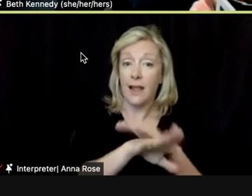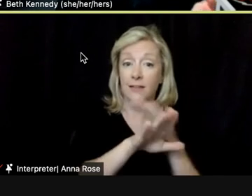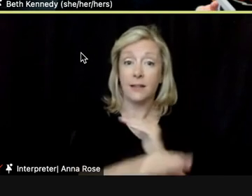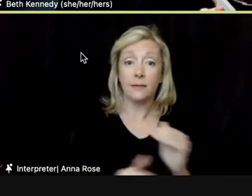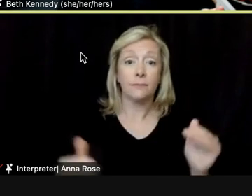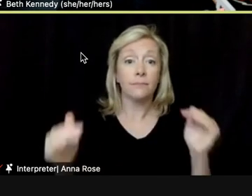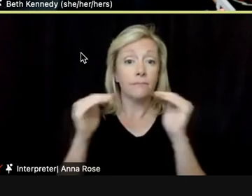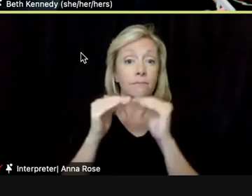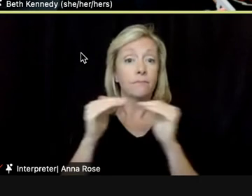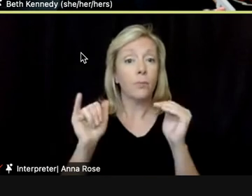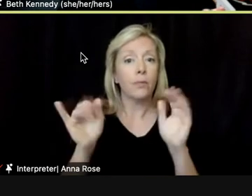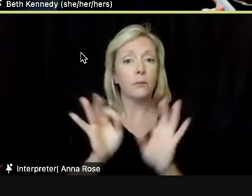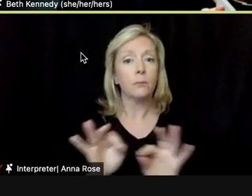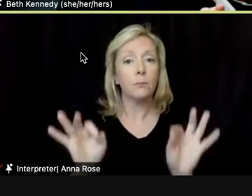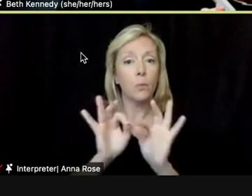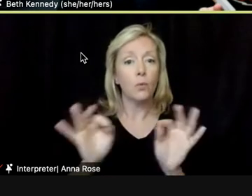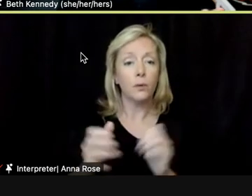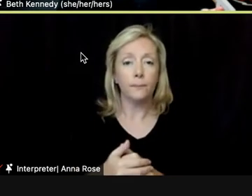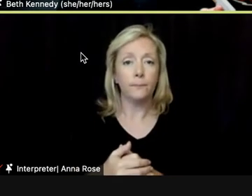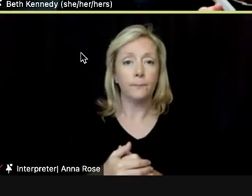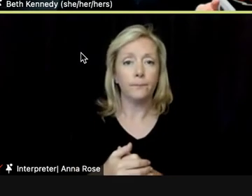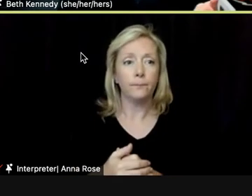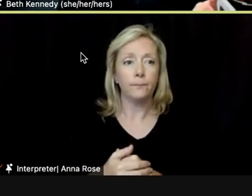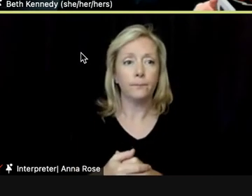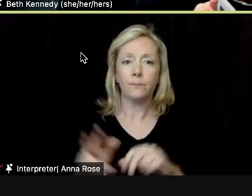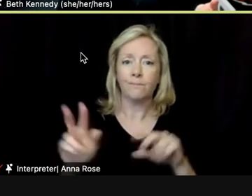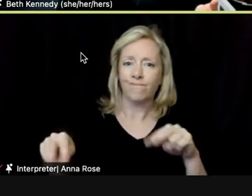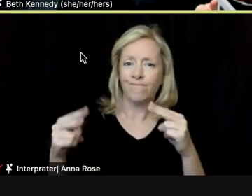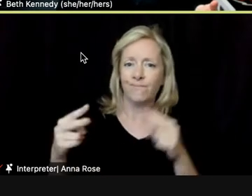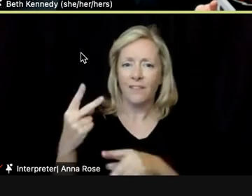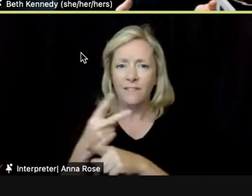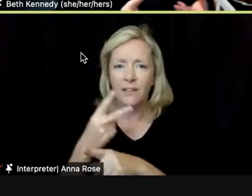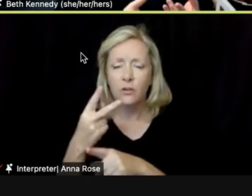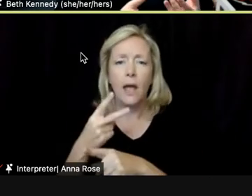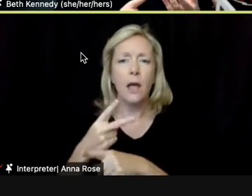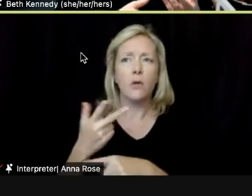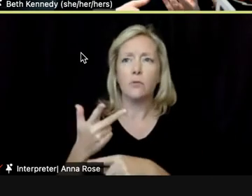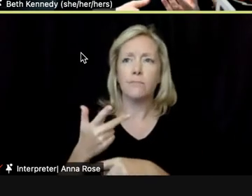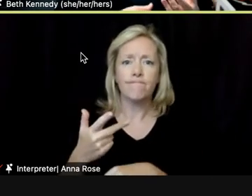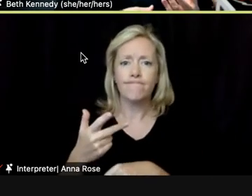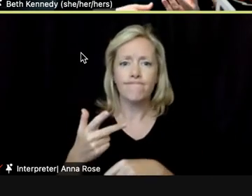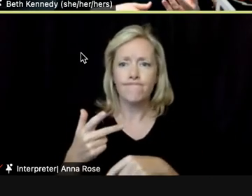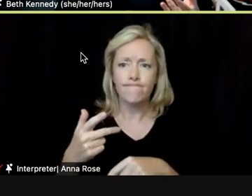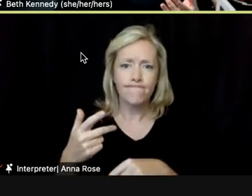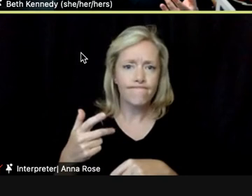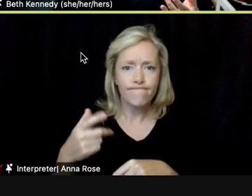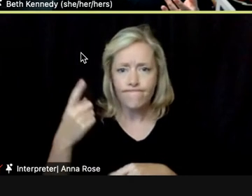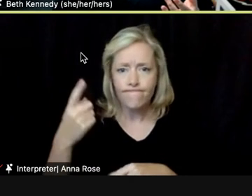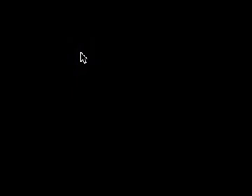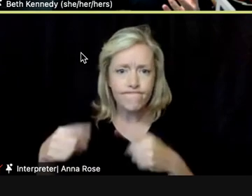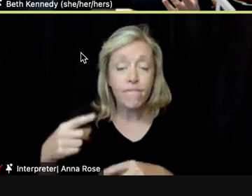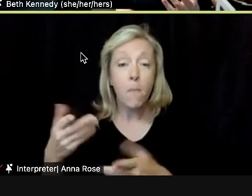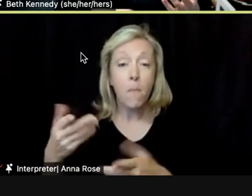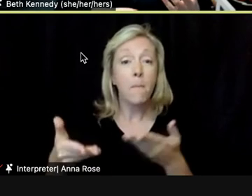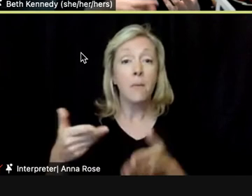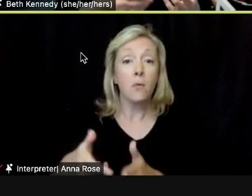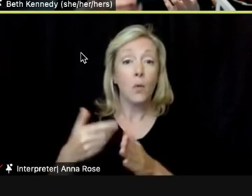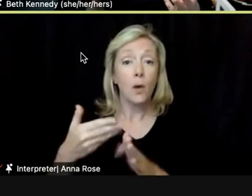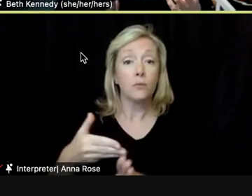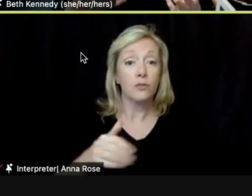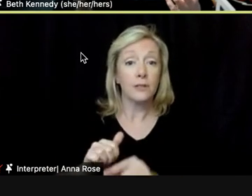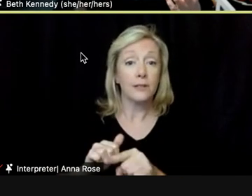as possible with that activity. Let's figure it out. Let's roll up our sleeves. You know, it could be some pre-teaching